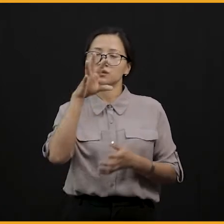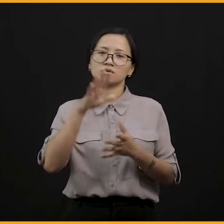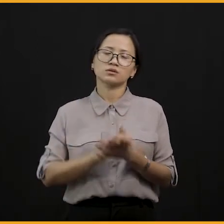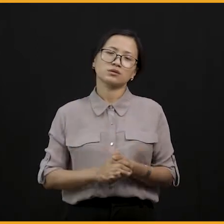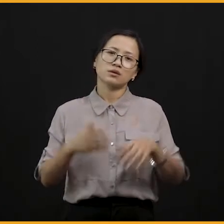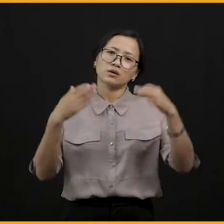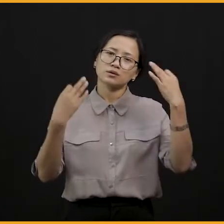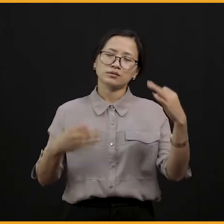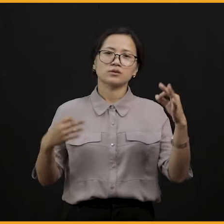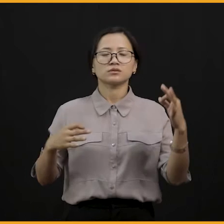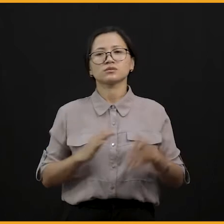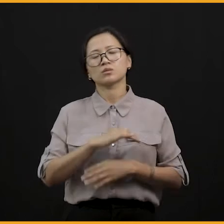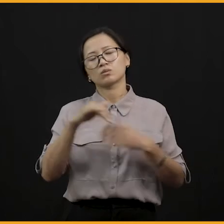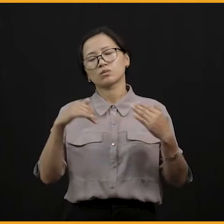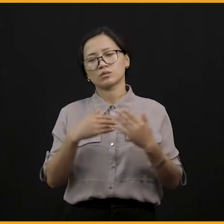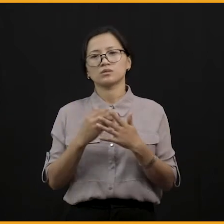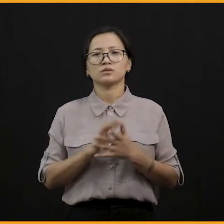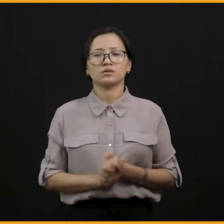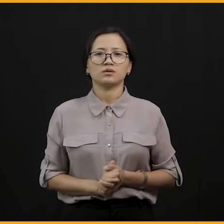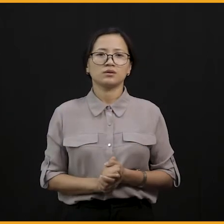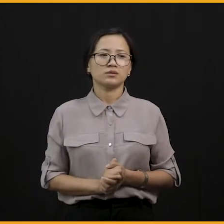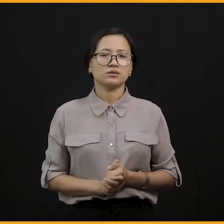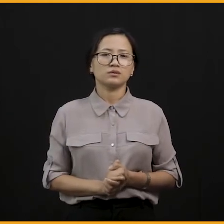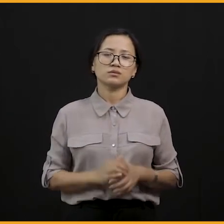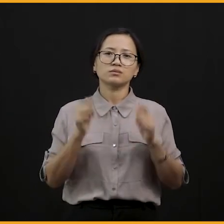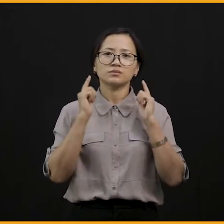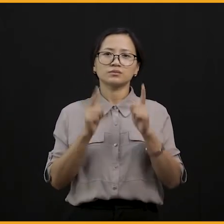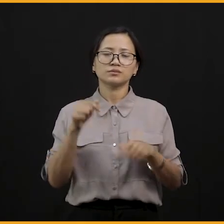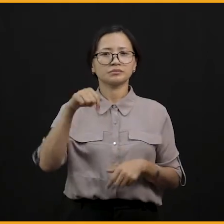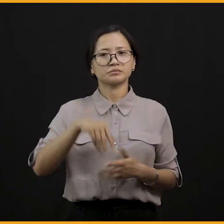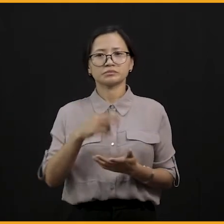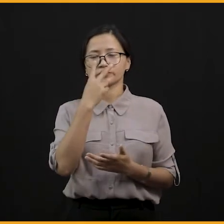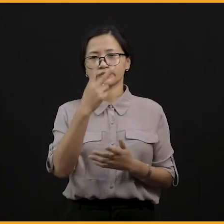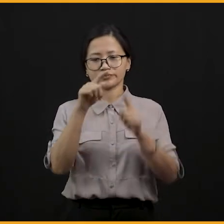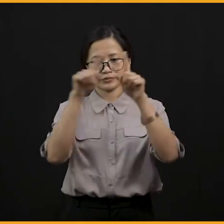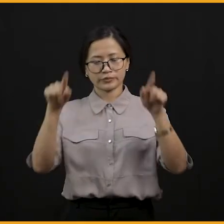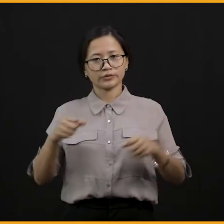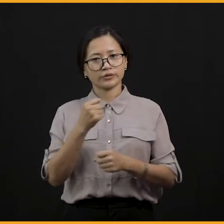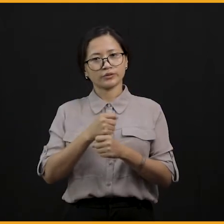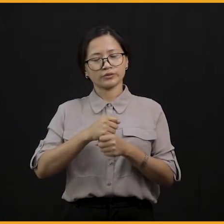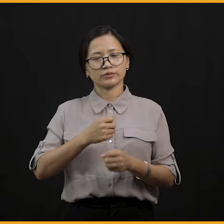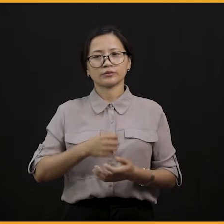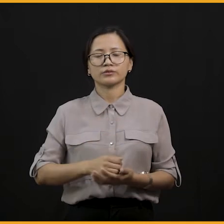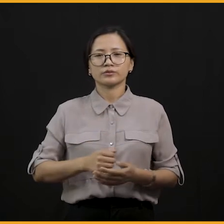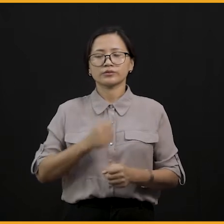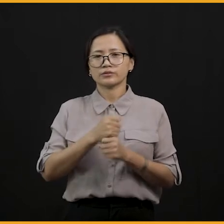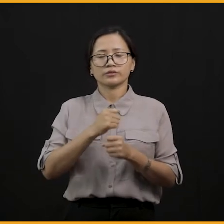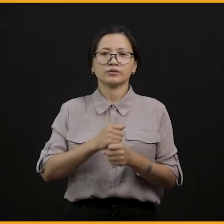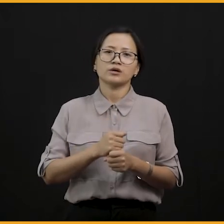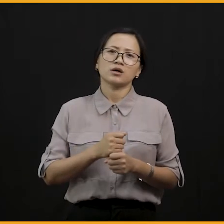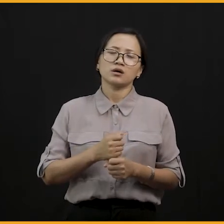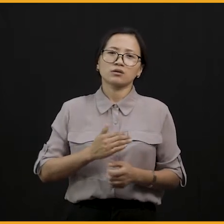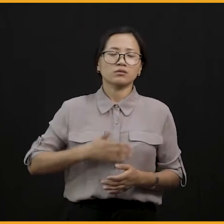shouting, dancing, right? But now you can see his condition here. So he was